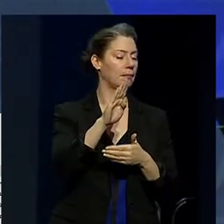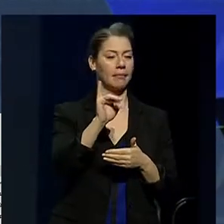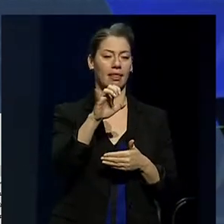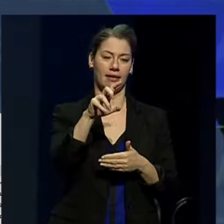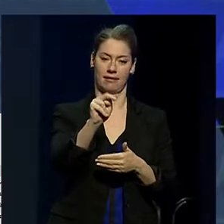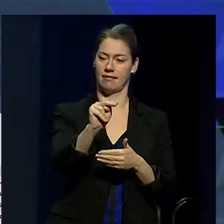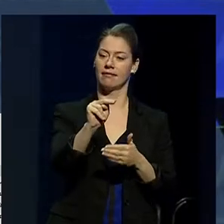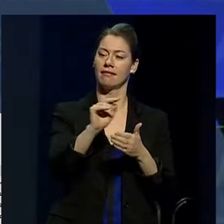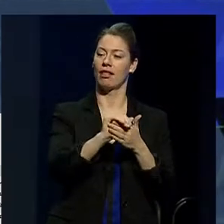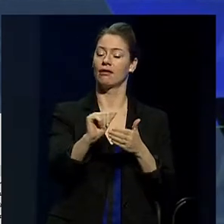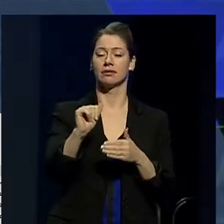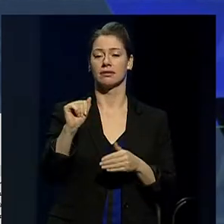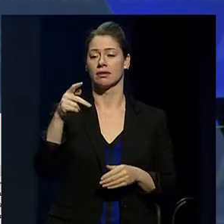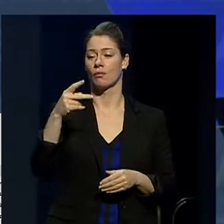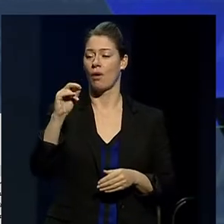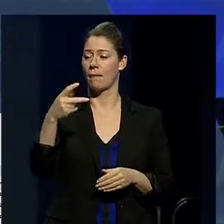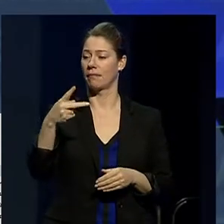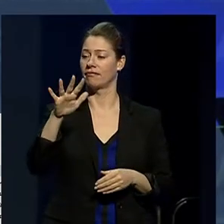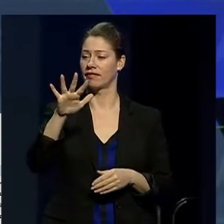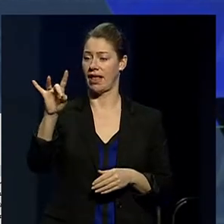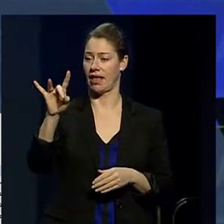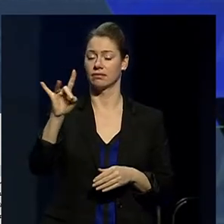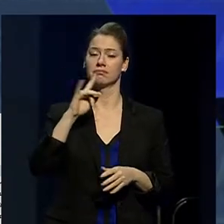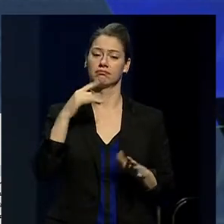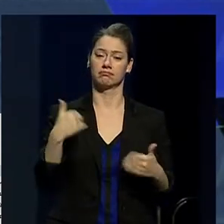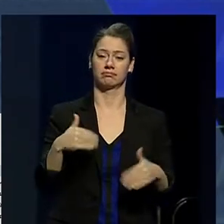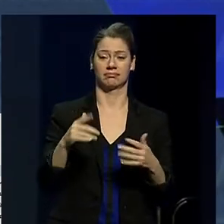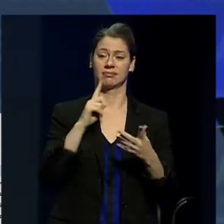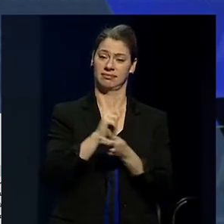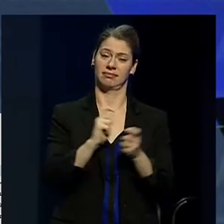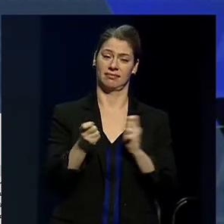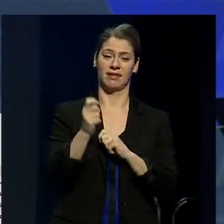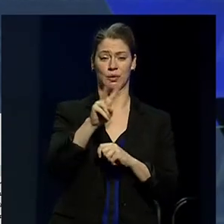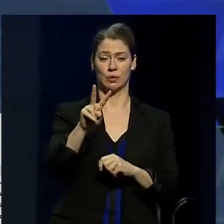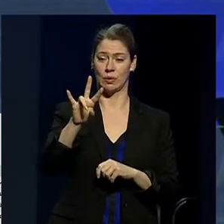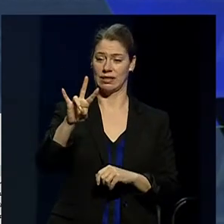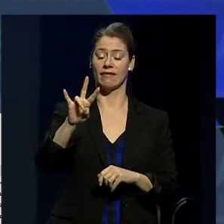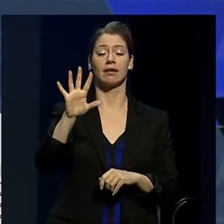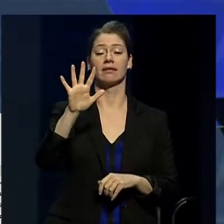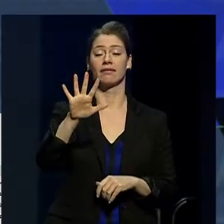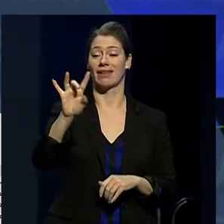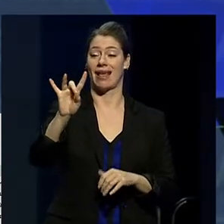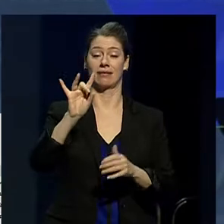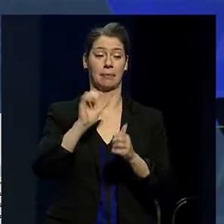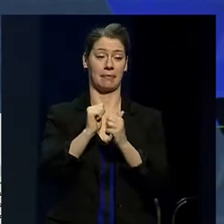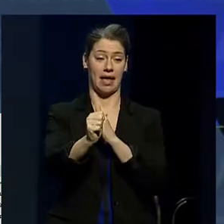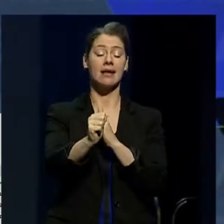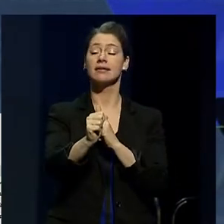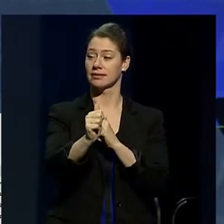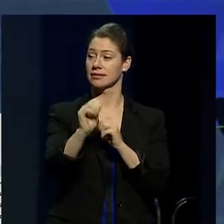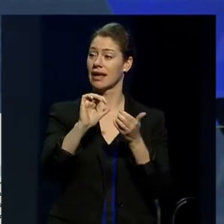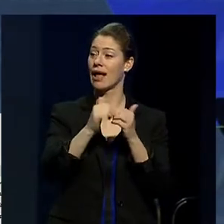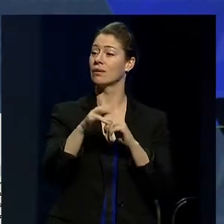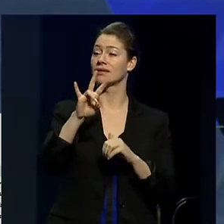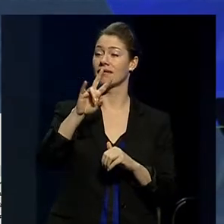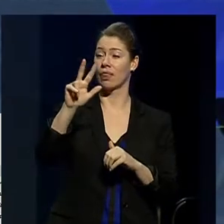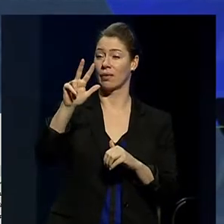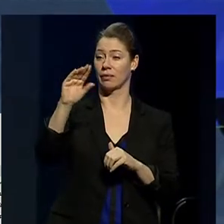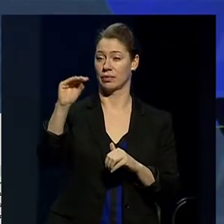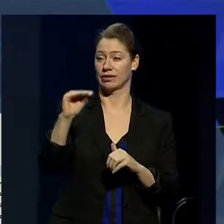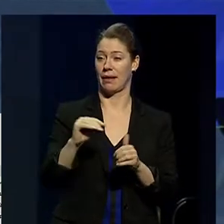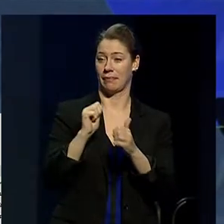Prop 58? We've come a long way from 227. Prop 58 passed by